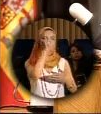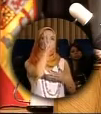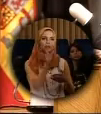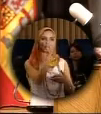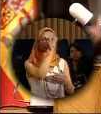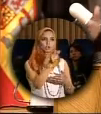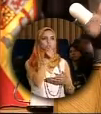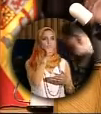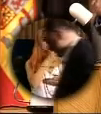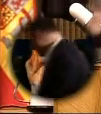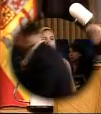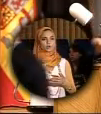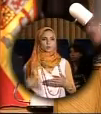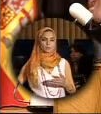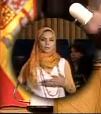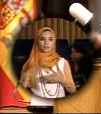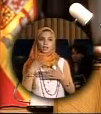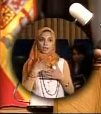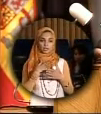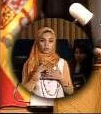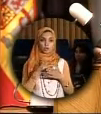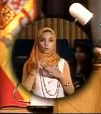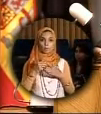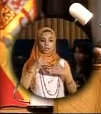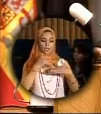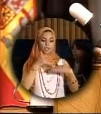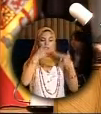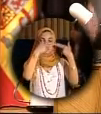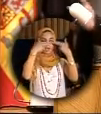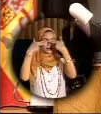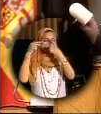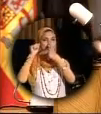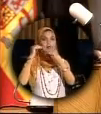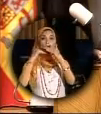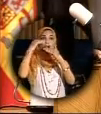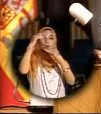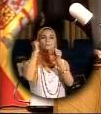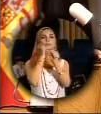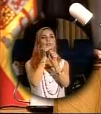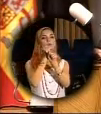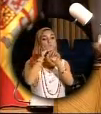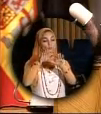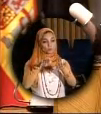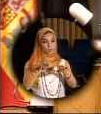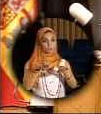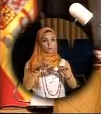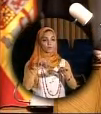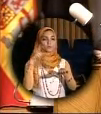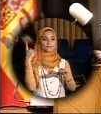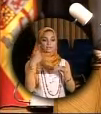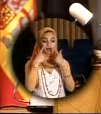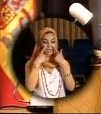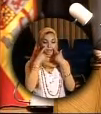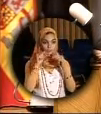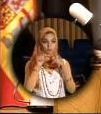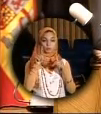is all the more true and relevant and important for the disabled. And today, we'd like to